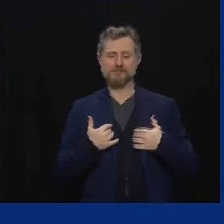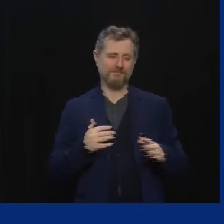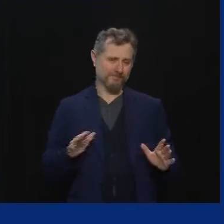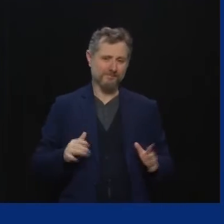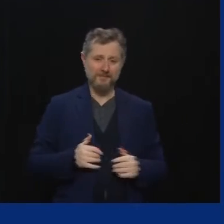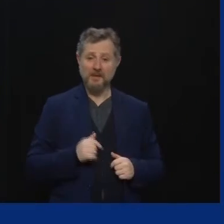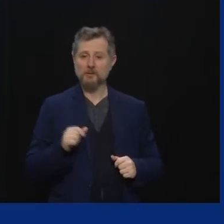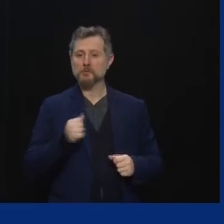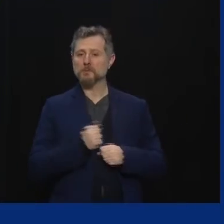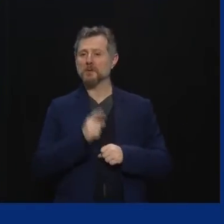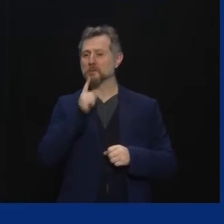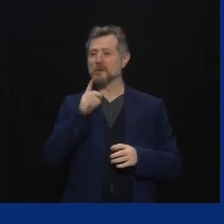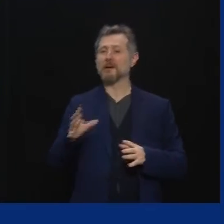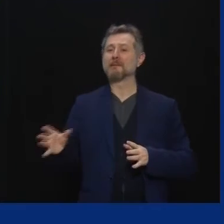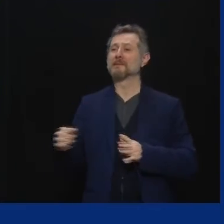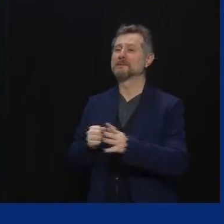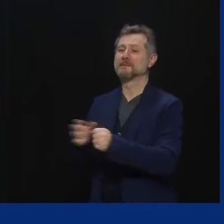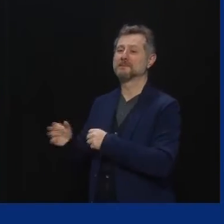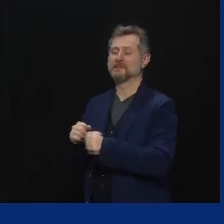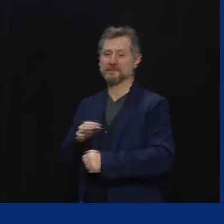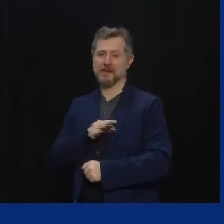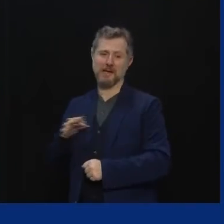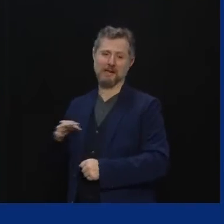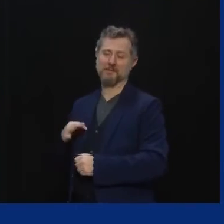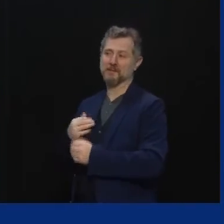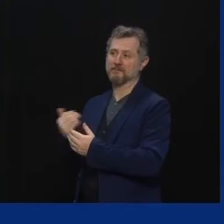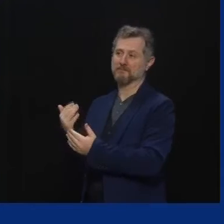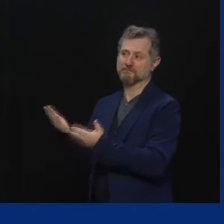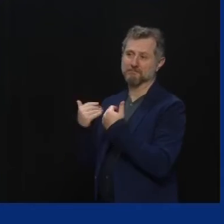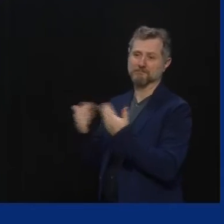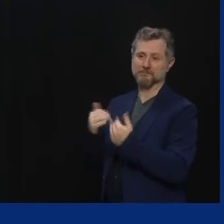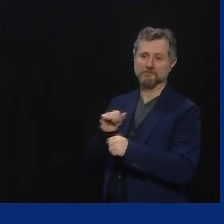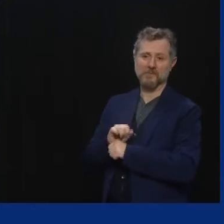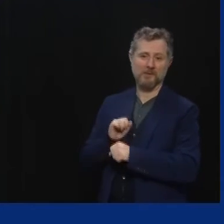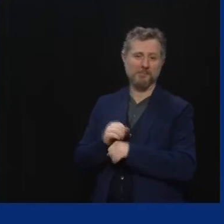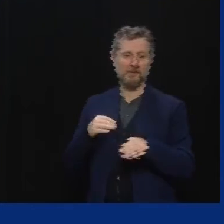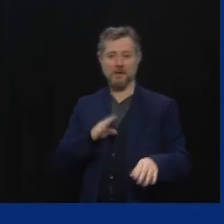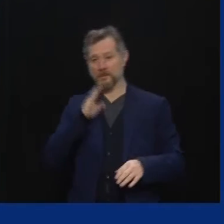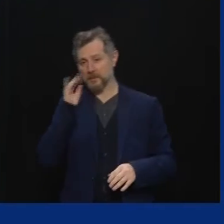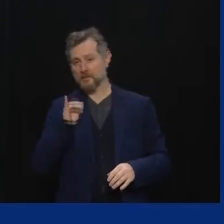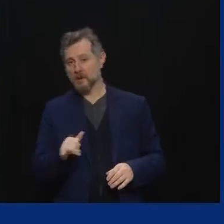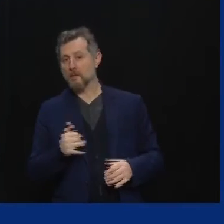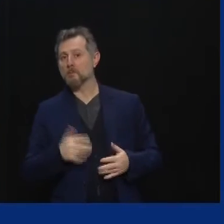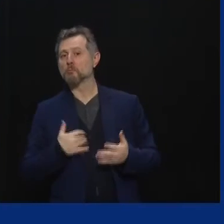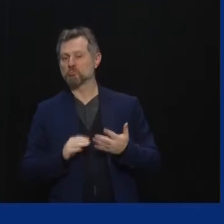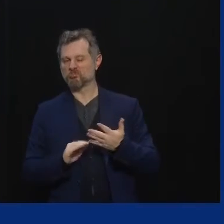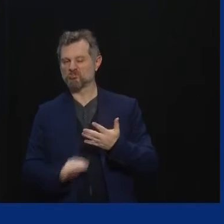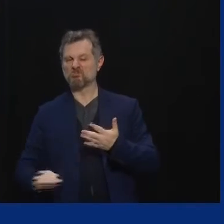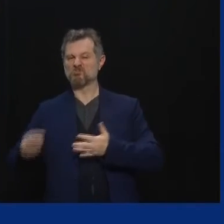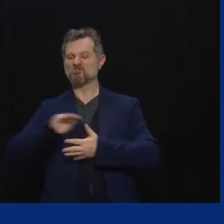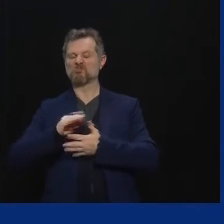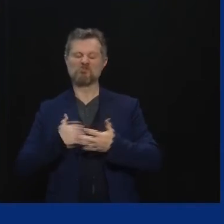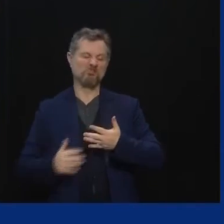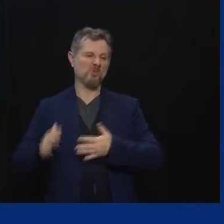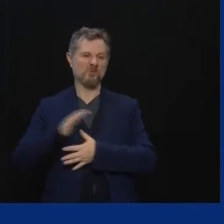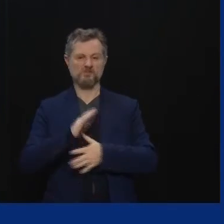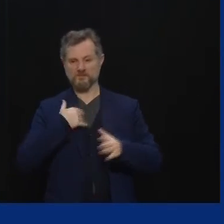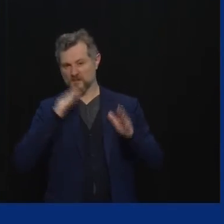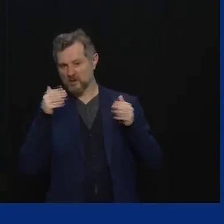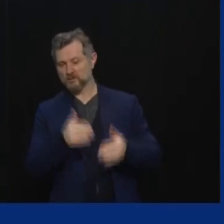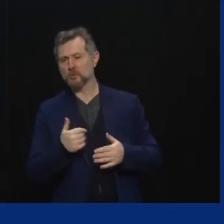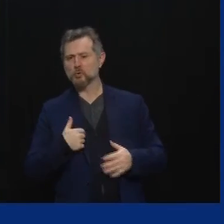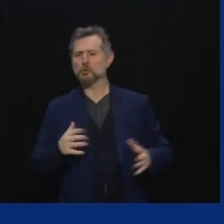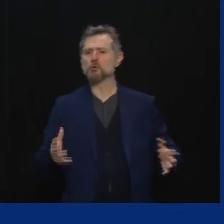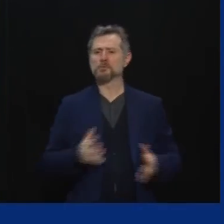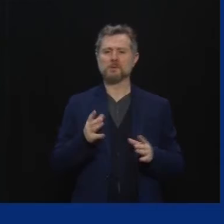for individual institution. That has been a primary focus. We have encouraged everyone to wear masks indoors. We have